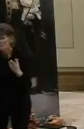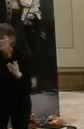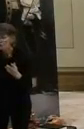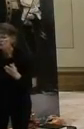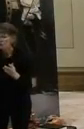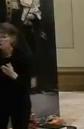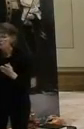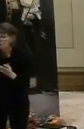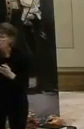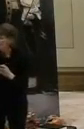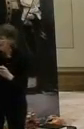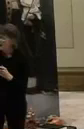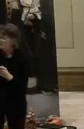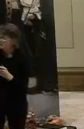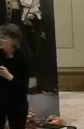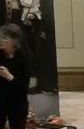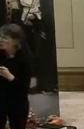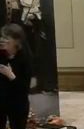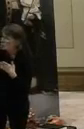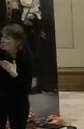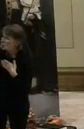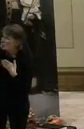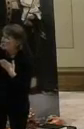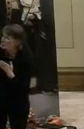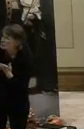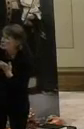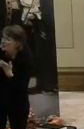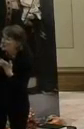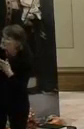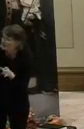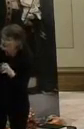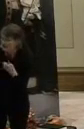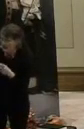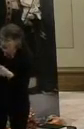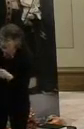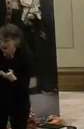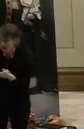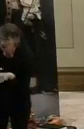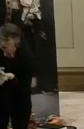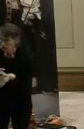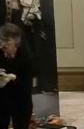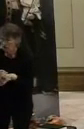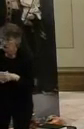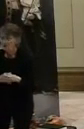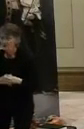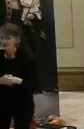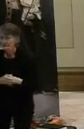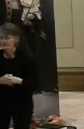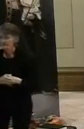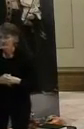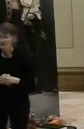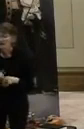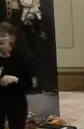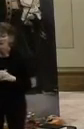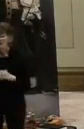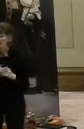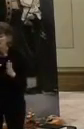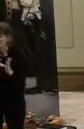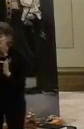do the work here on earth as you will in heaven. In the scriptures, there's three times